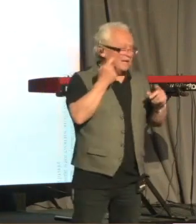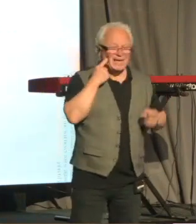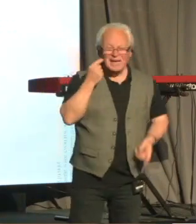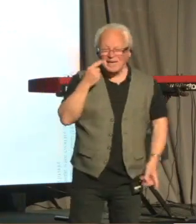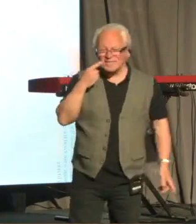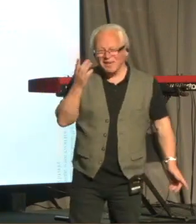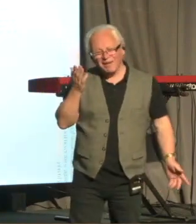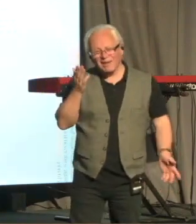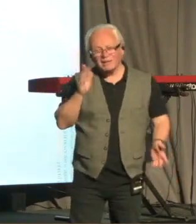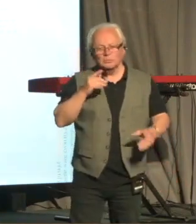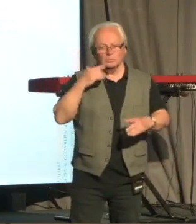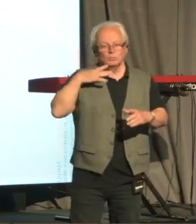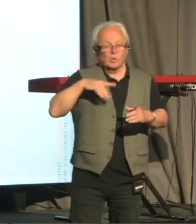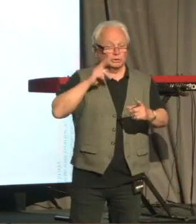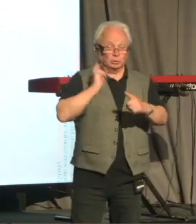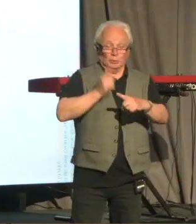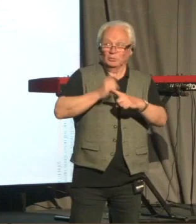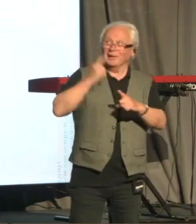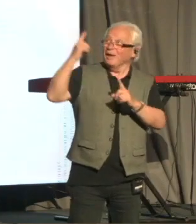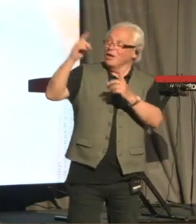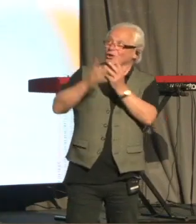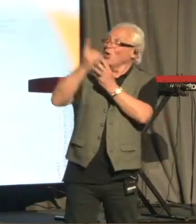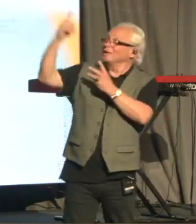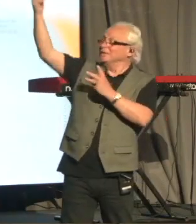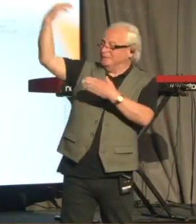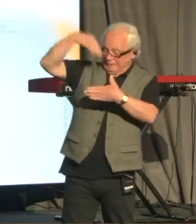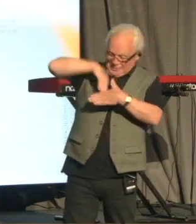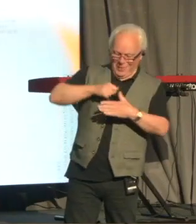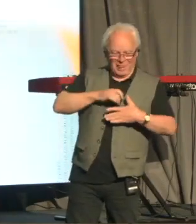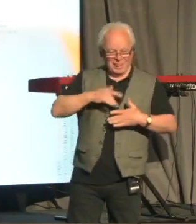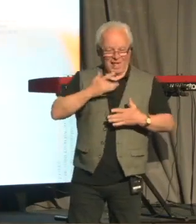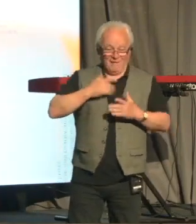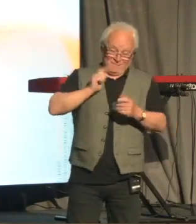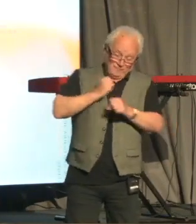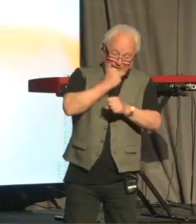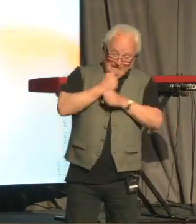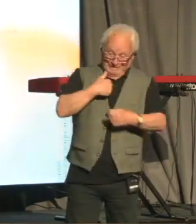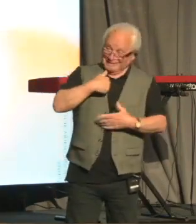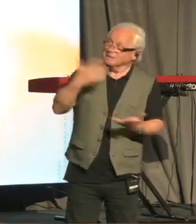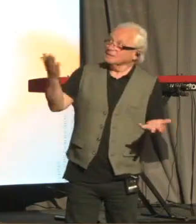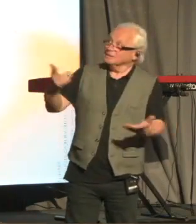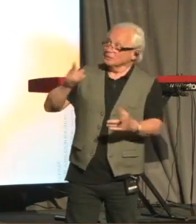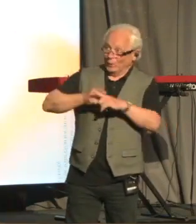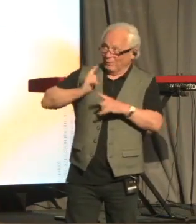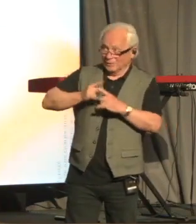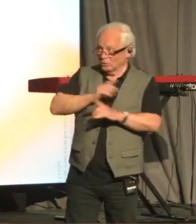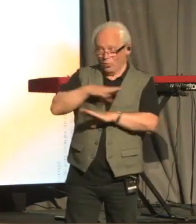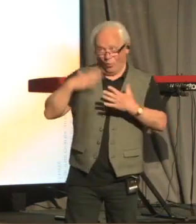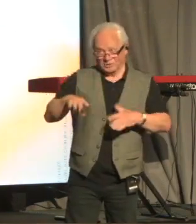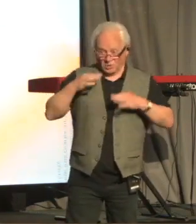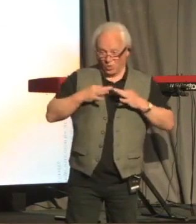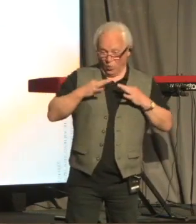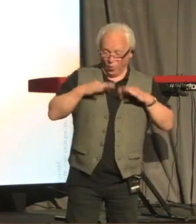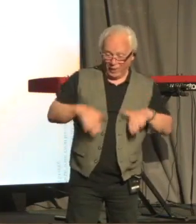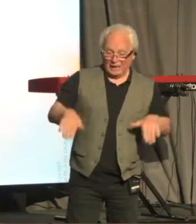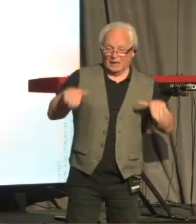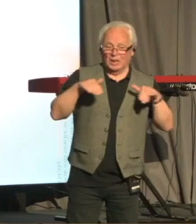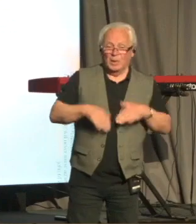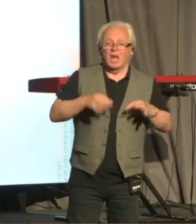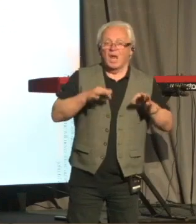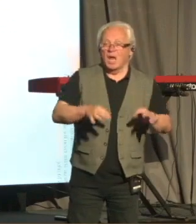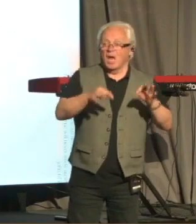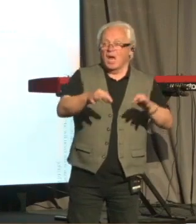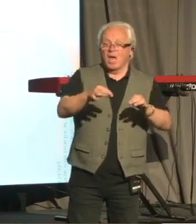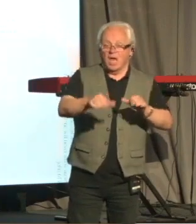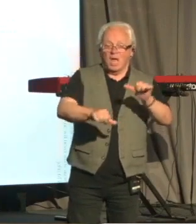quick fix. We just want God to come into our lives and fix it and fix us. We don't want to wait. We don't want to walk out the